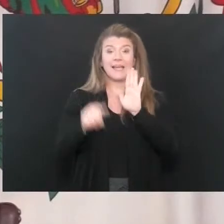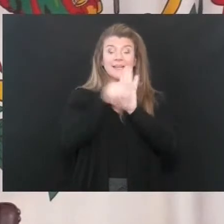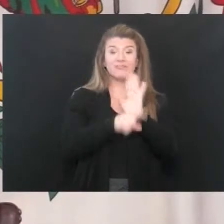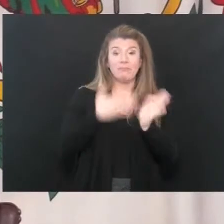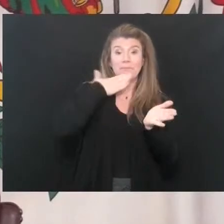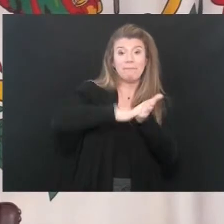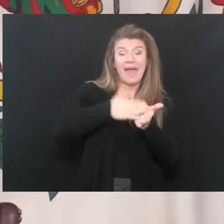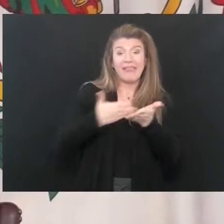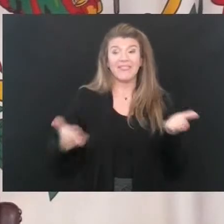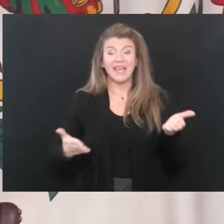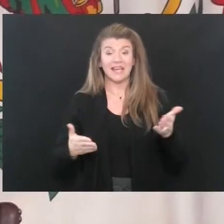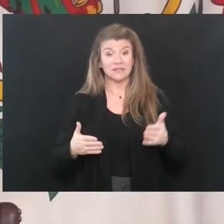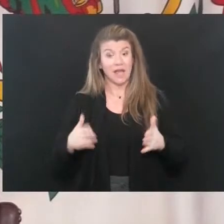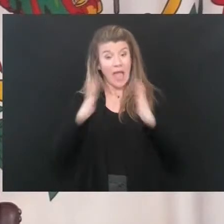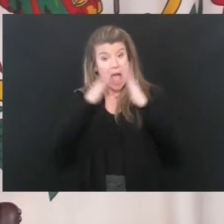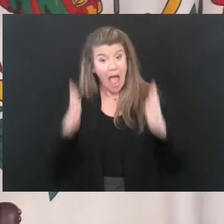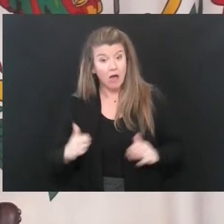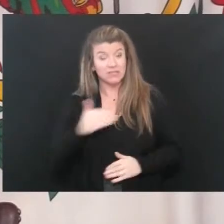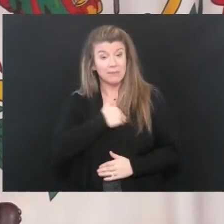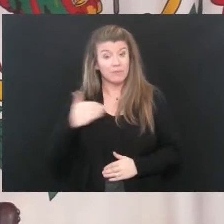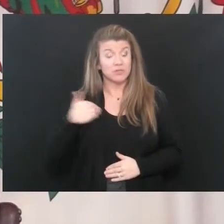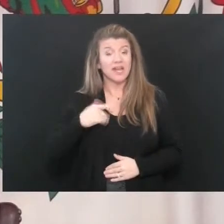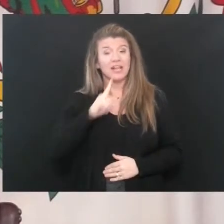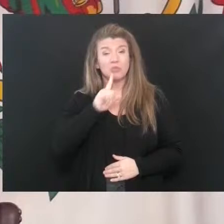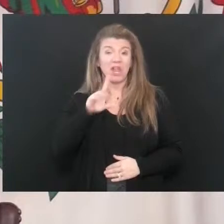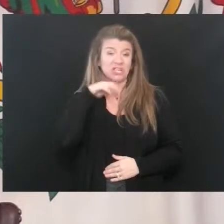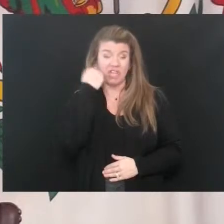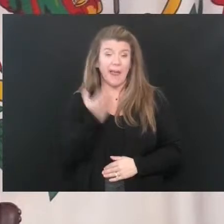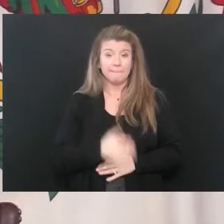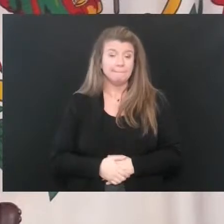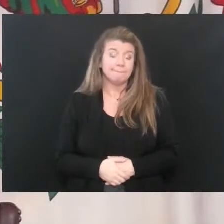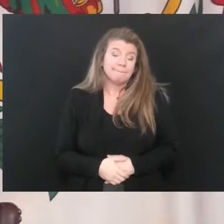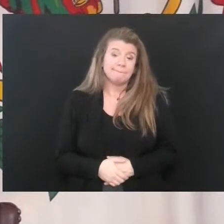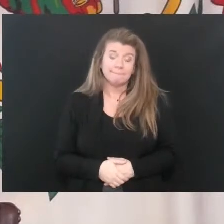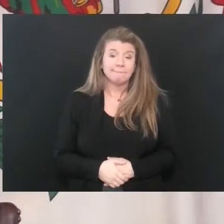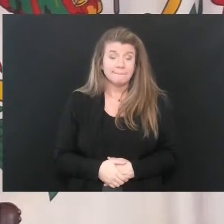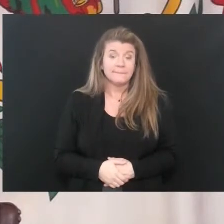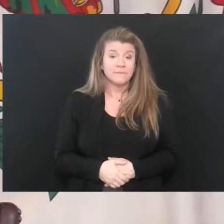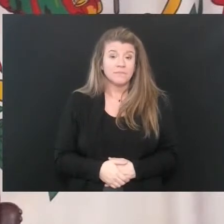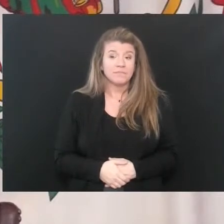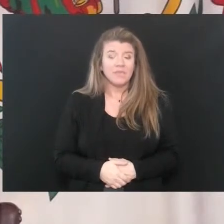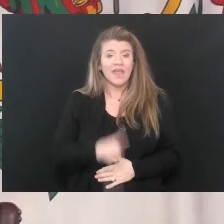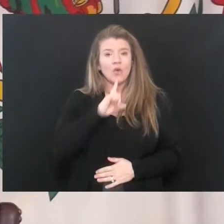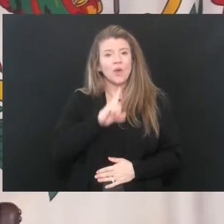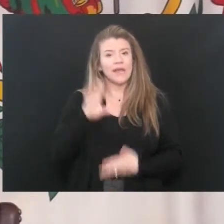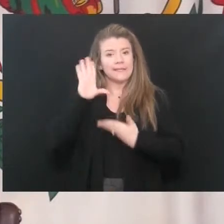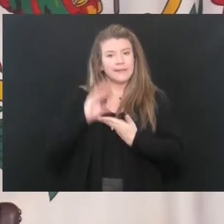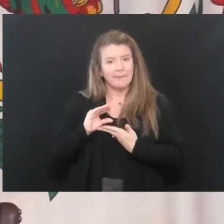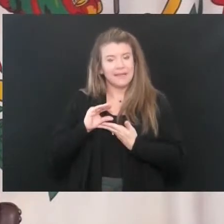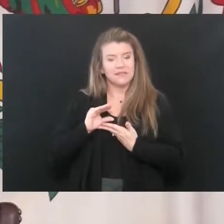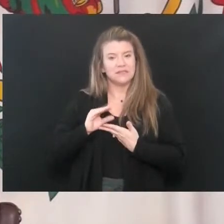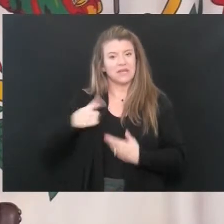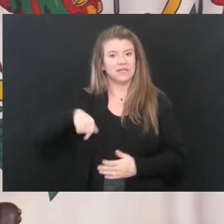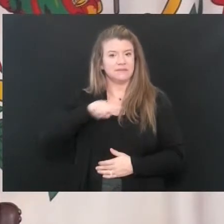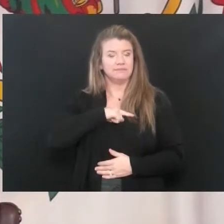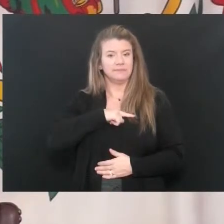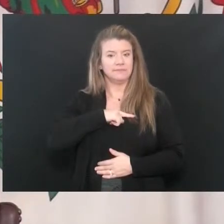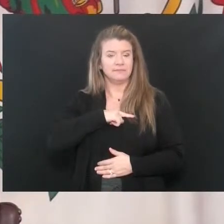were House members, and it's a crying shame. It's really, it demeans us beyond